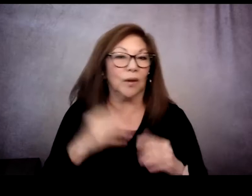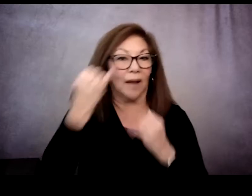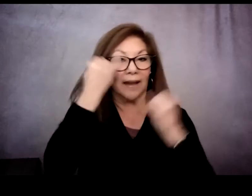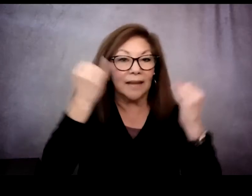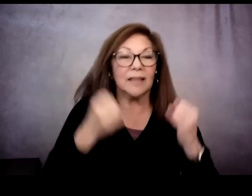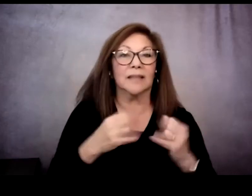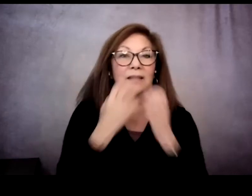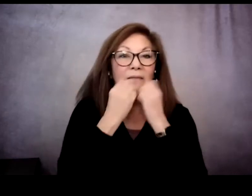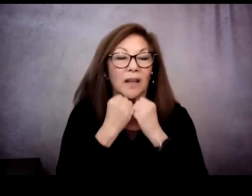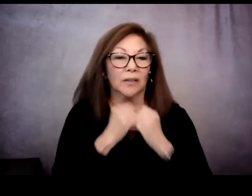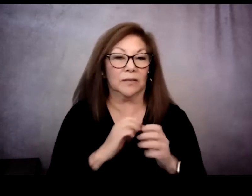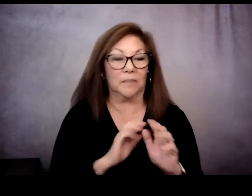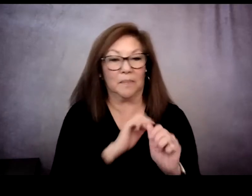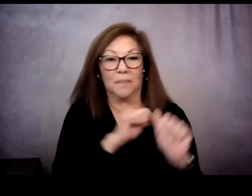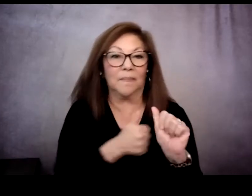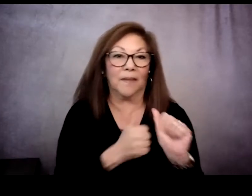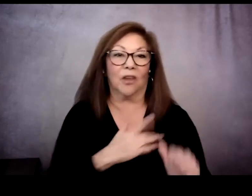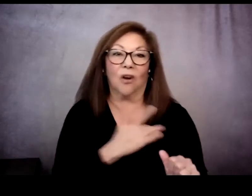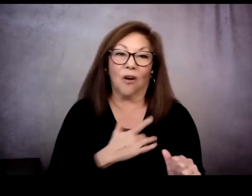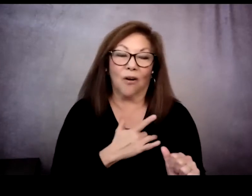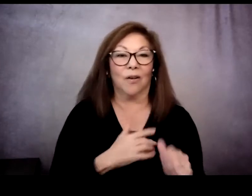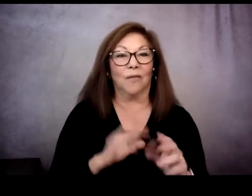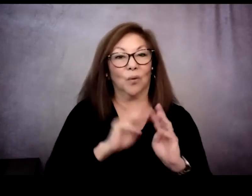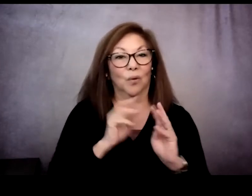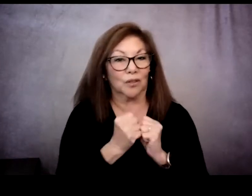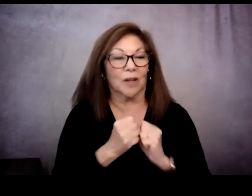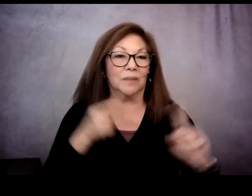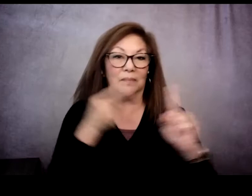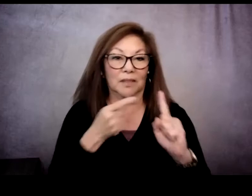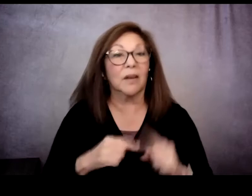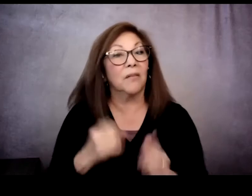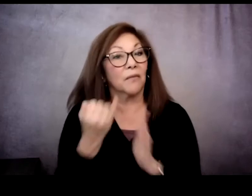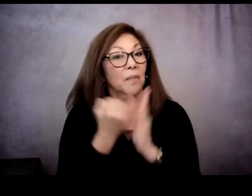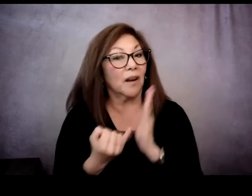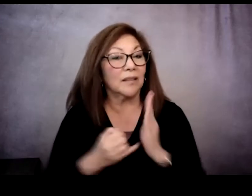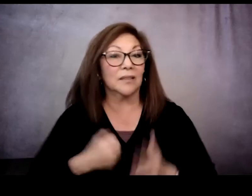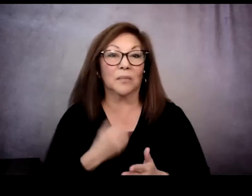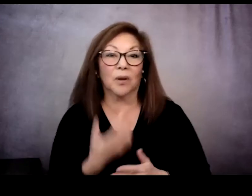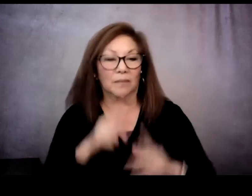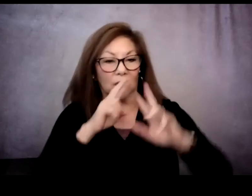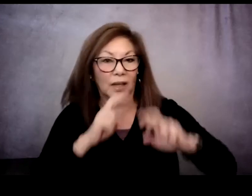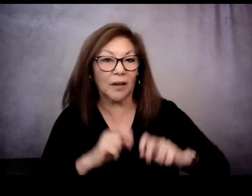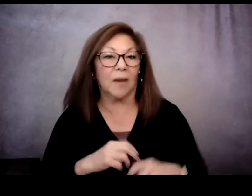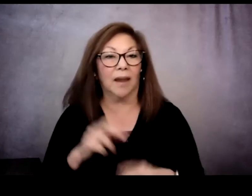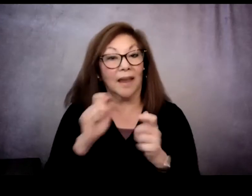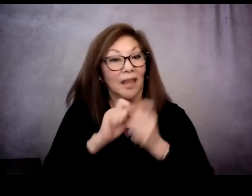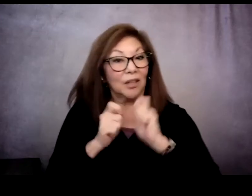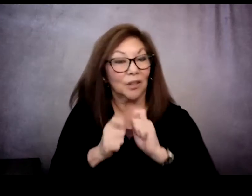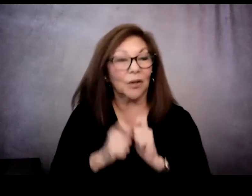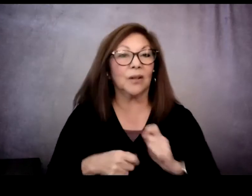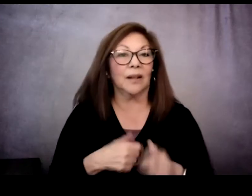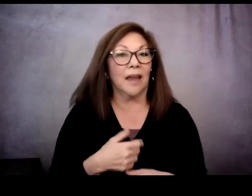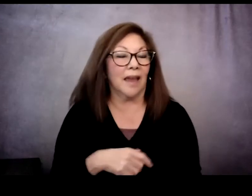lie at the heart of the workshop's mission. From the need for an artistic home to interrogating our editorial and